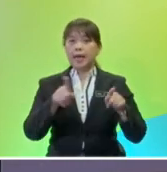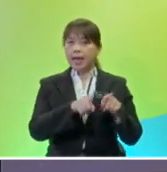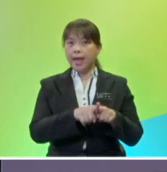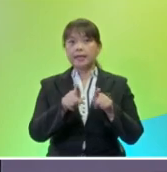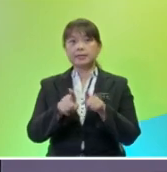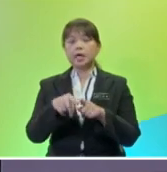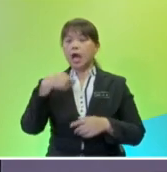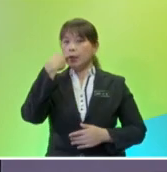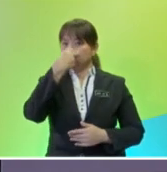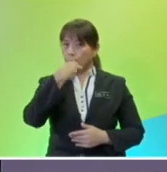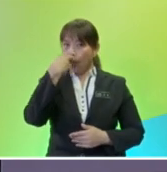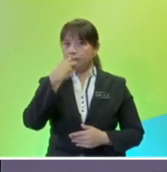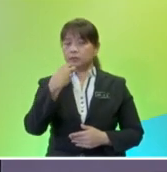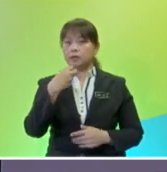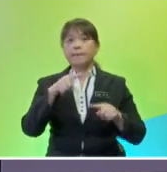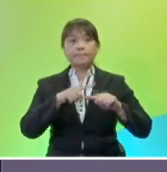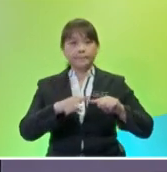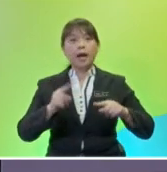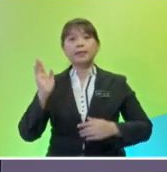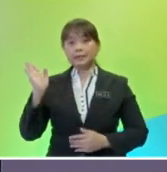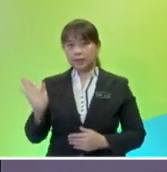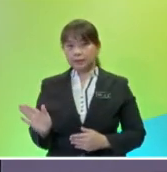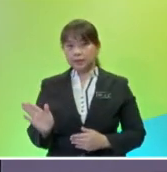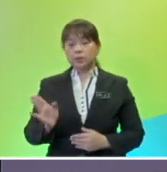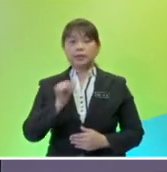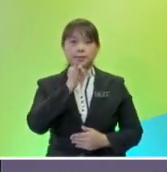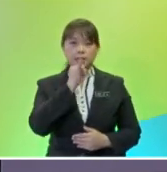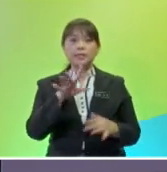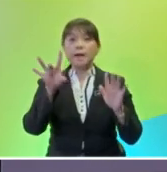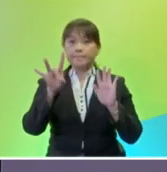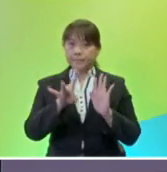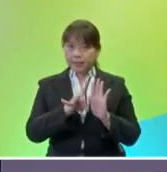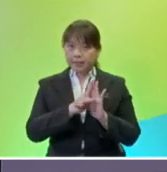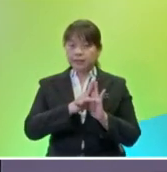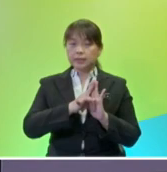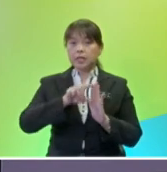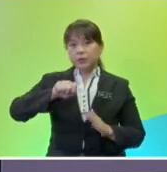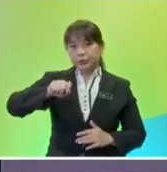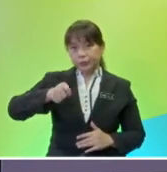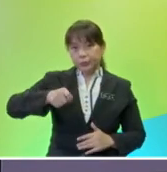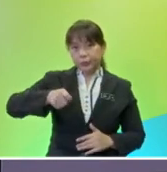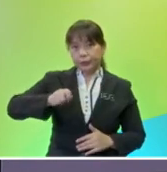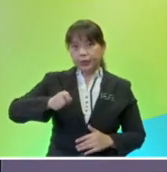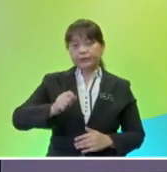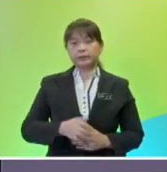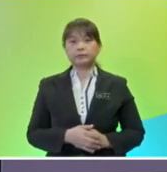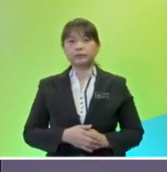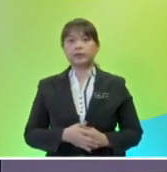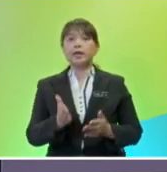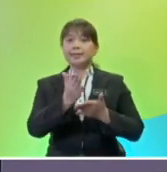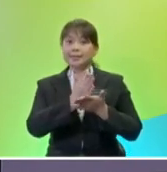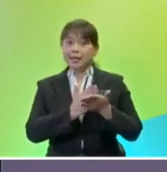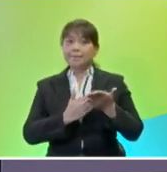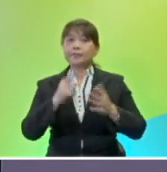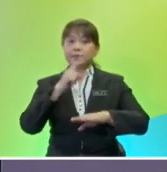have magnetic screwdriver nowadays. We do. Yes, because sometimes we need to screw something up above us,